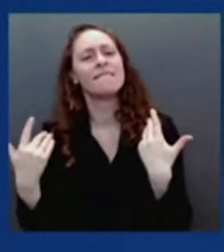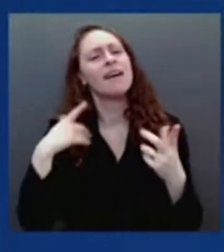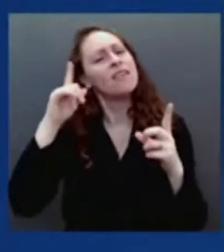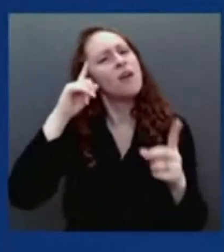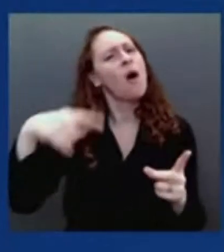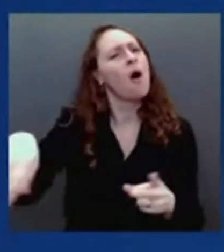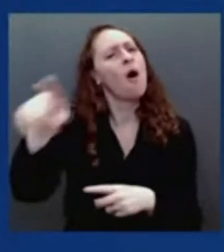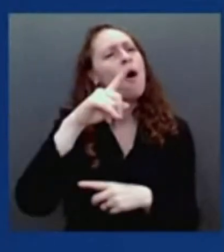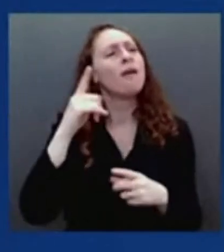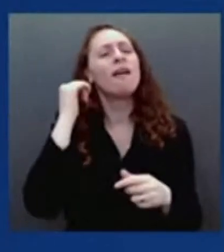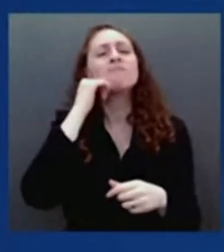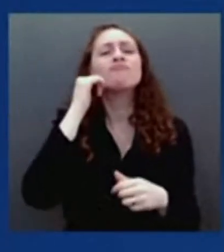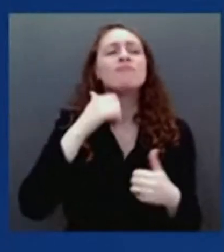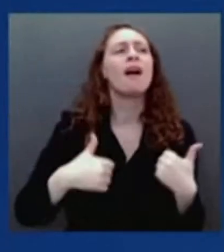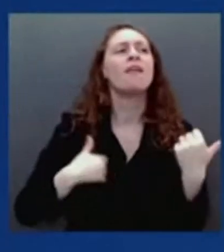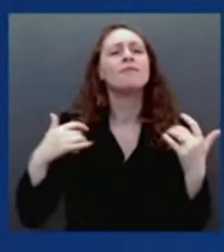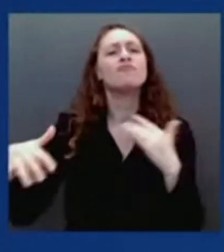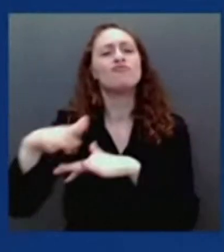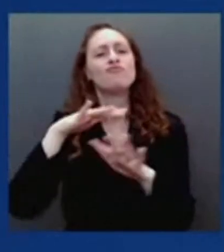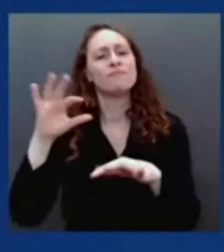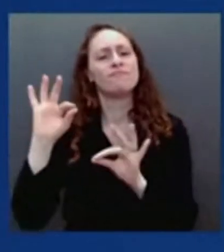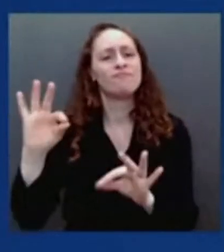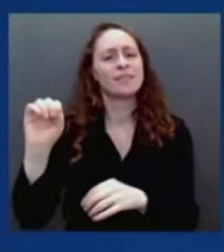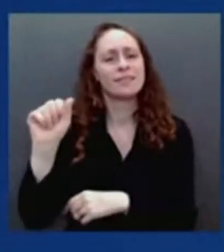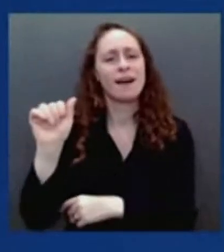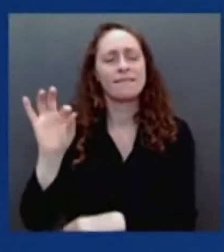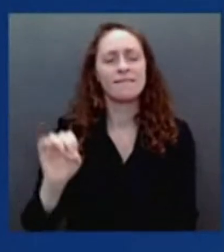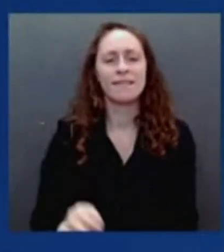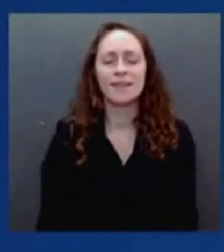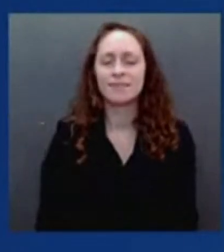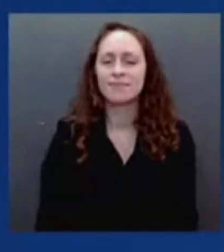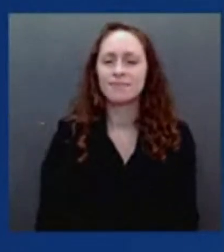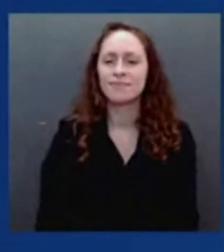All right, let's go to Alex Tin at CBS.